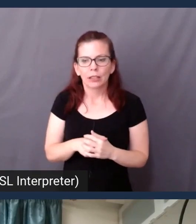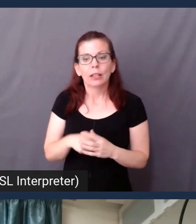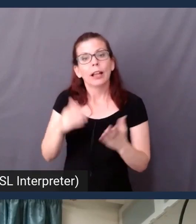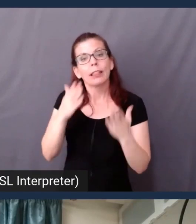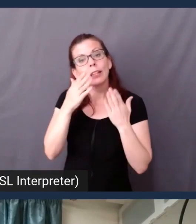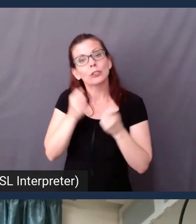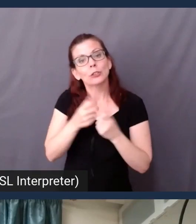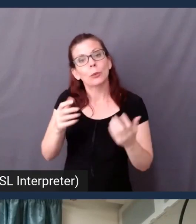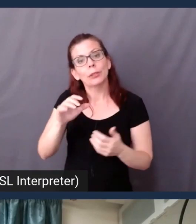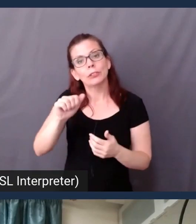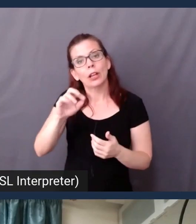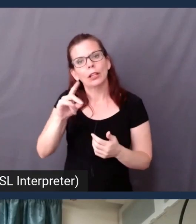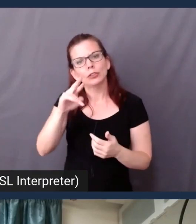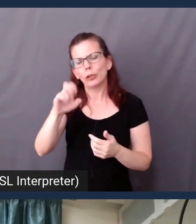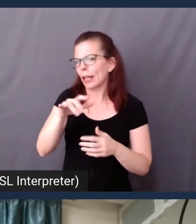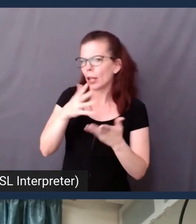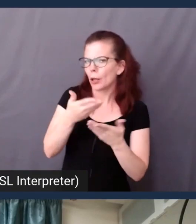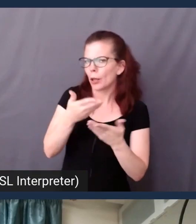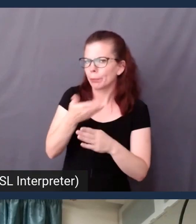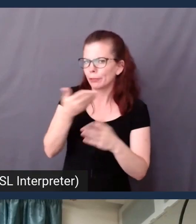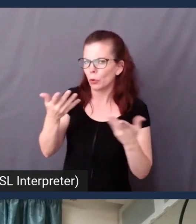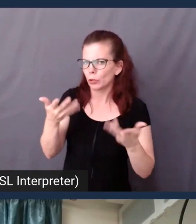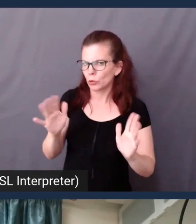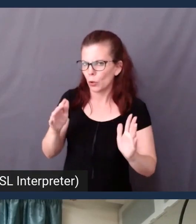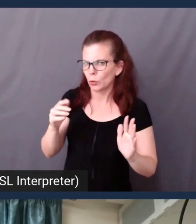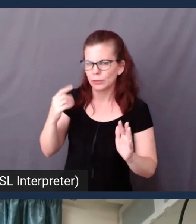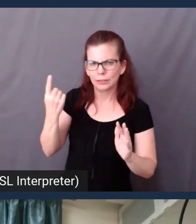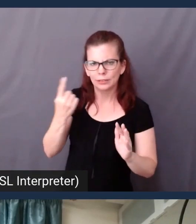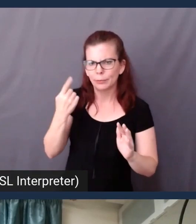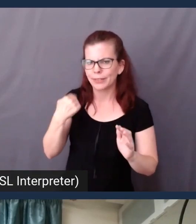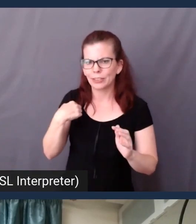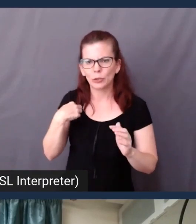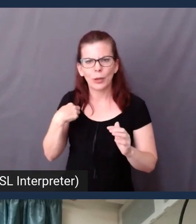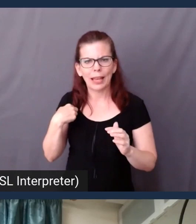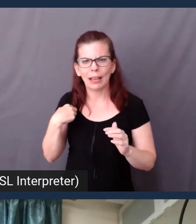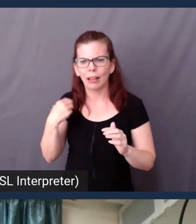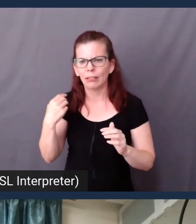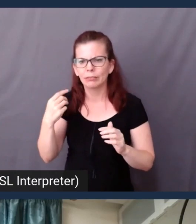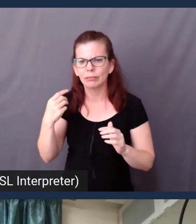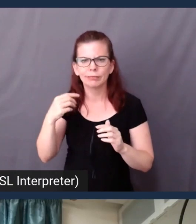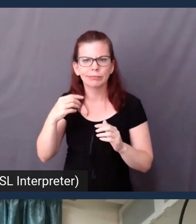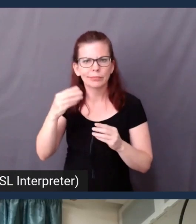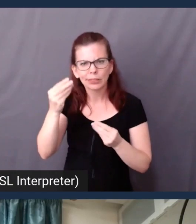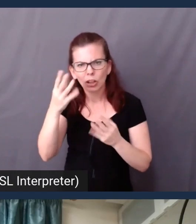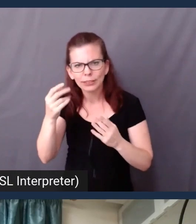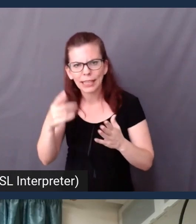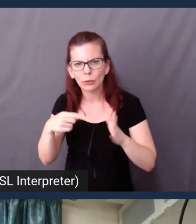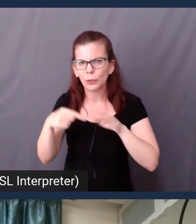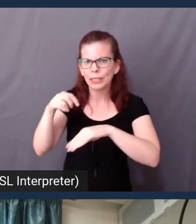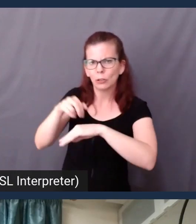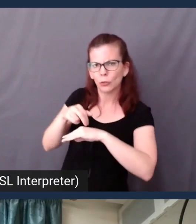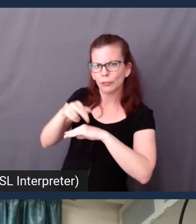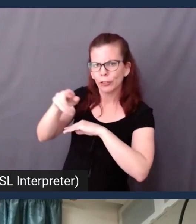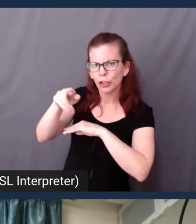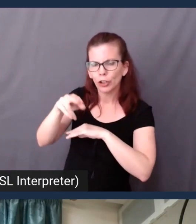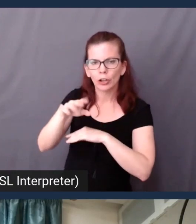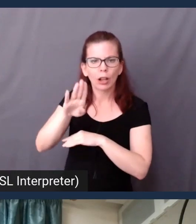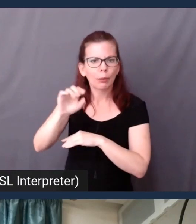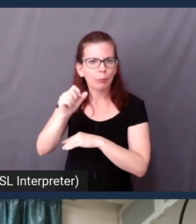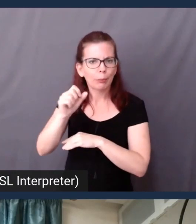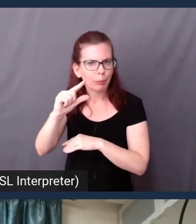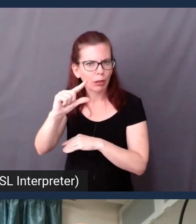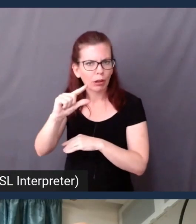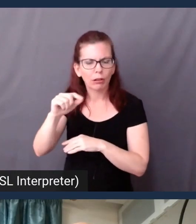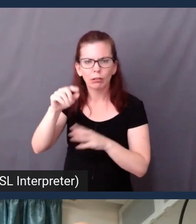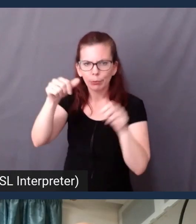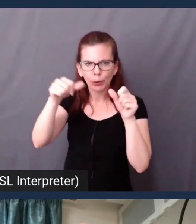much, Andre. Andre, before we go, is there something we can? Is there a piece of content we can point people to? Is there a blog post? Is there something they